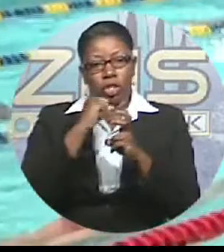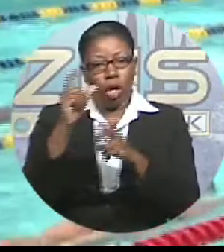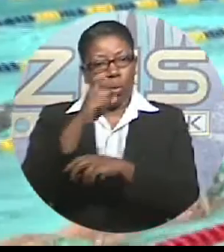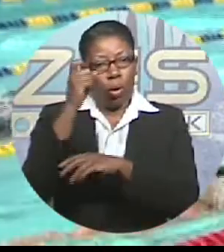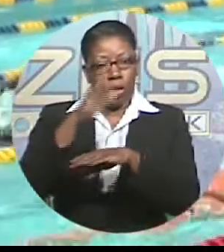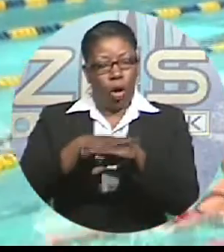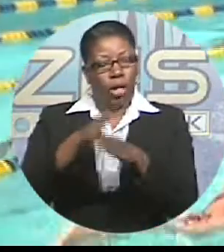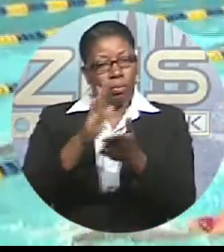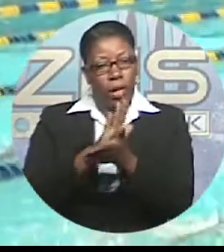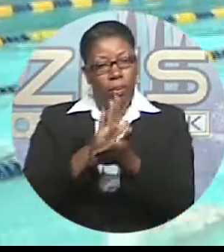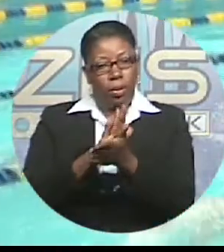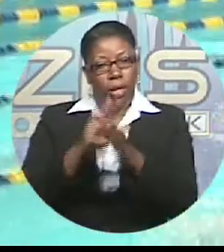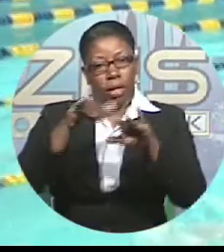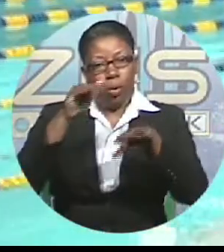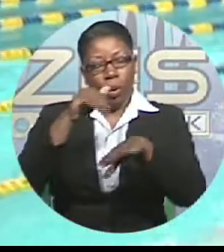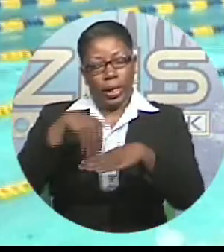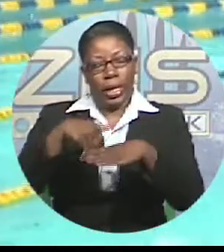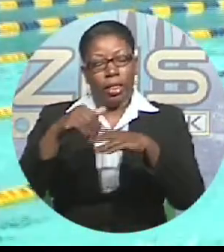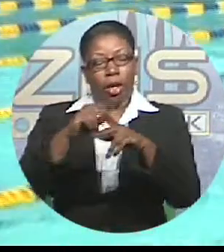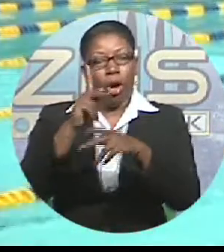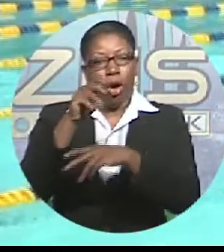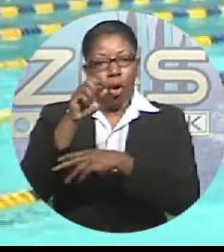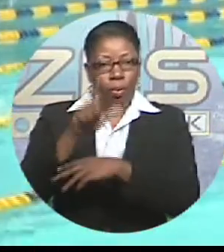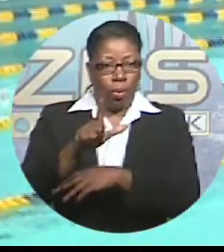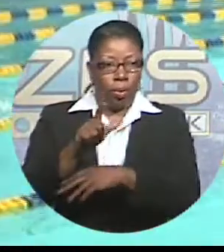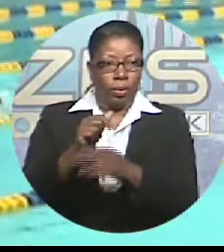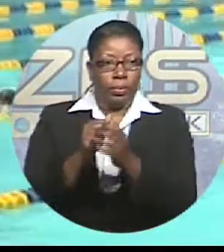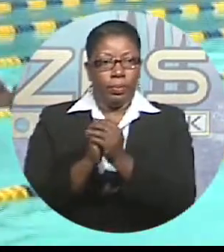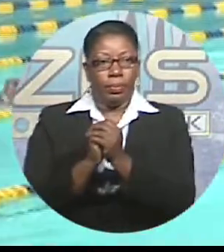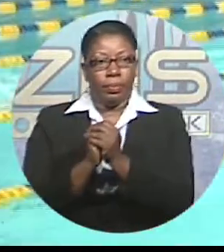paper, they're won in the pool. Covering the CARIFTA Swimming